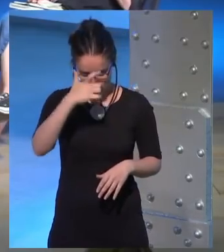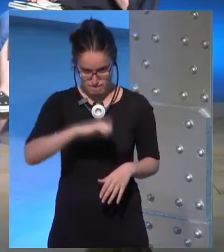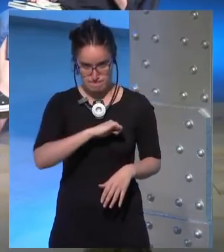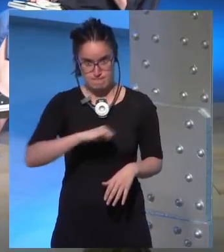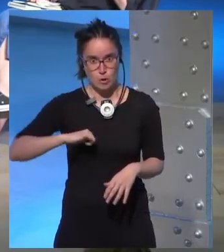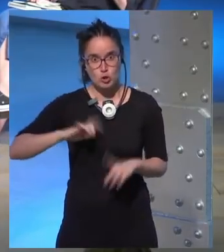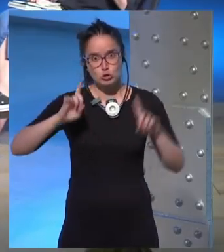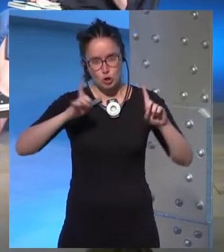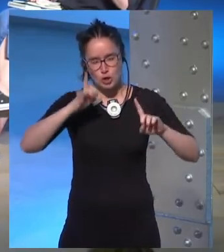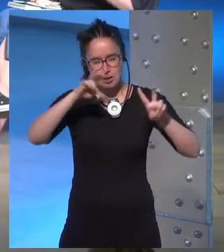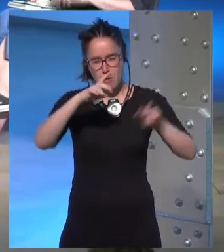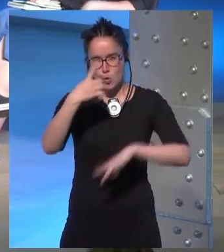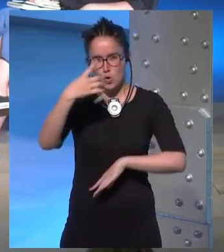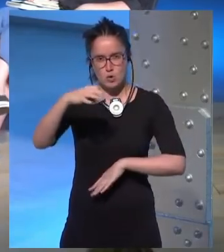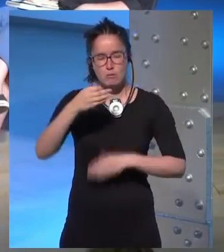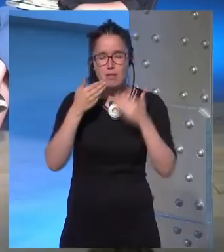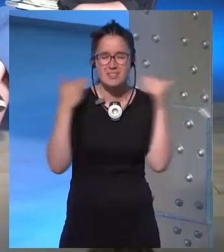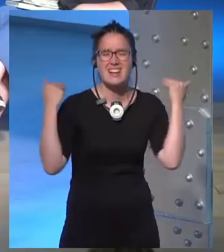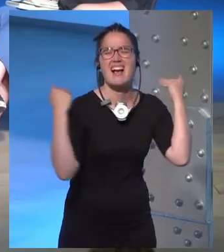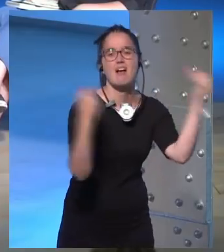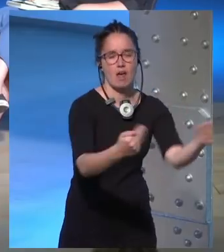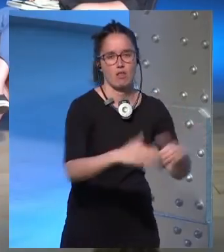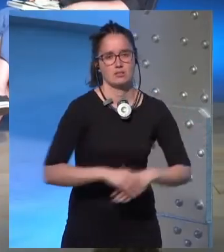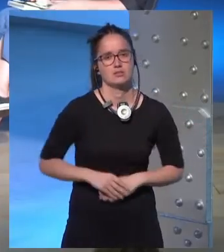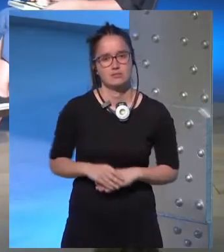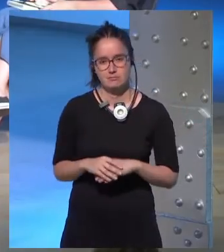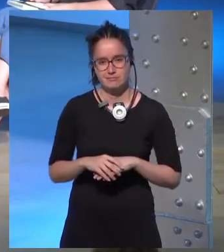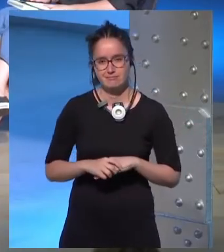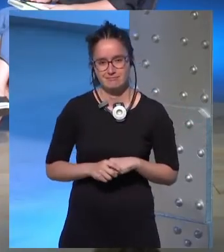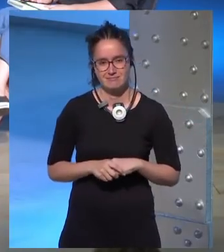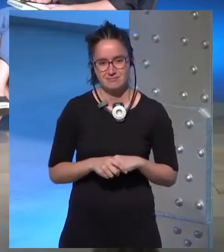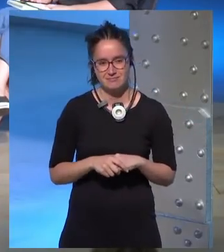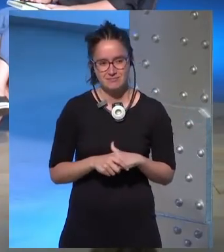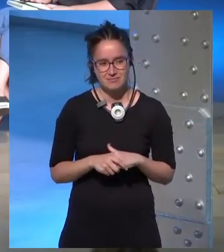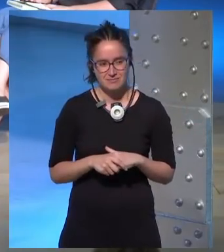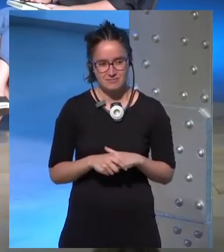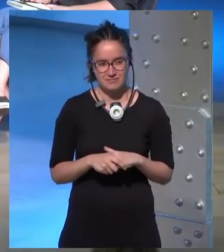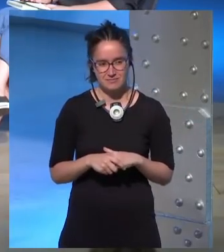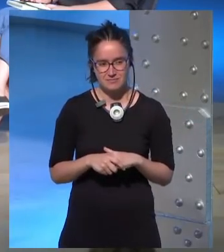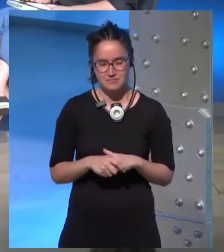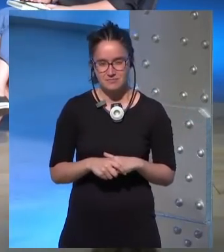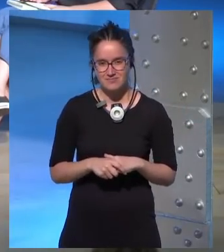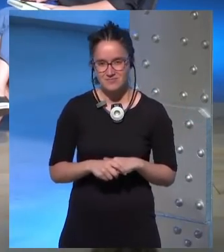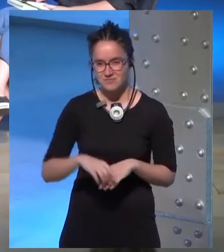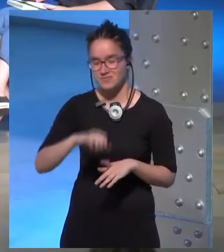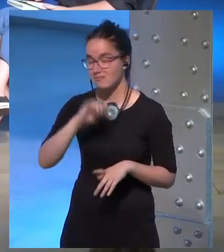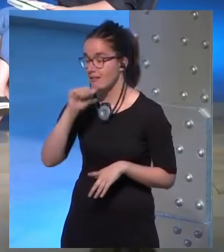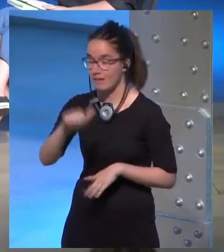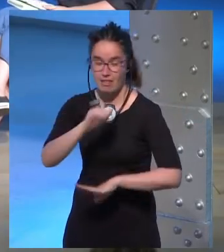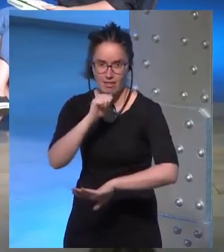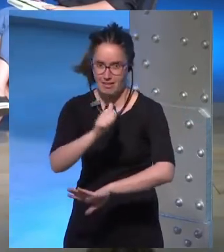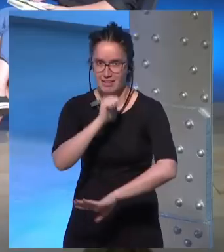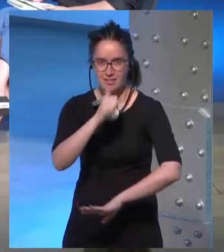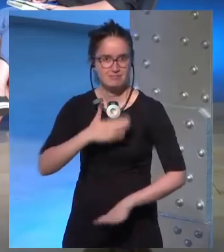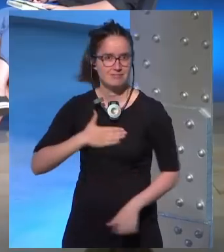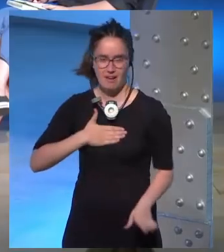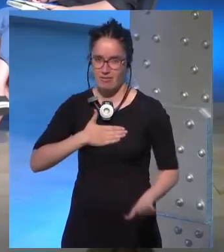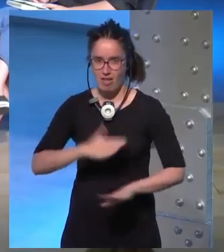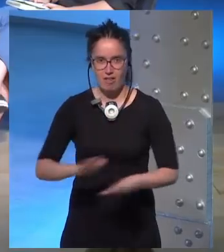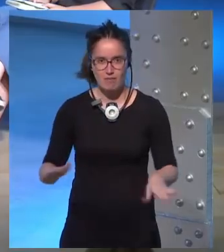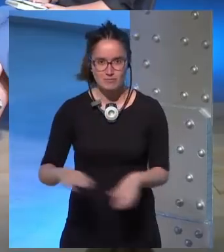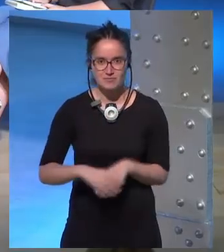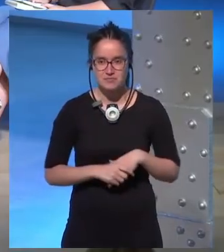And I've just personally come here to say thank you, in this. I had to do this.